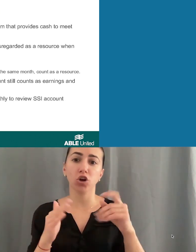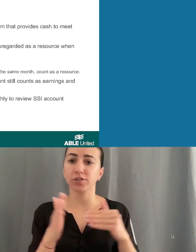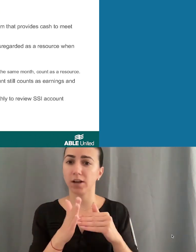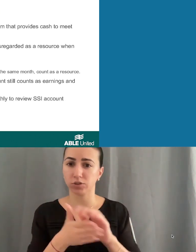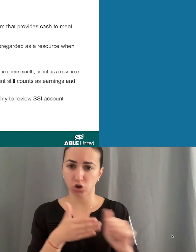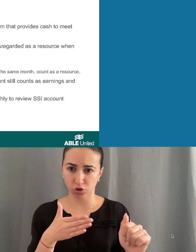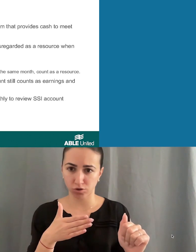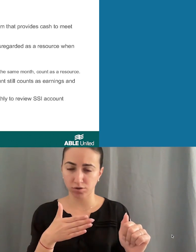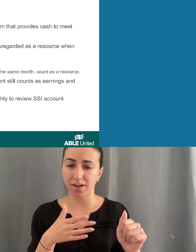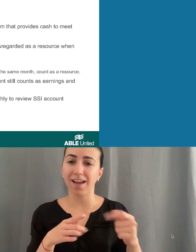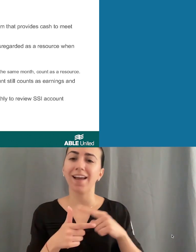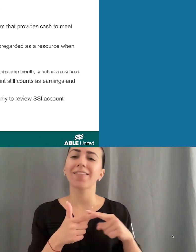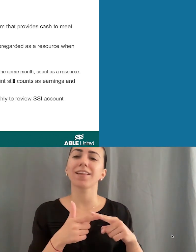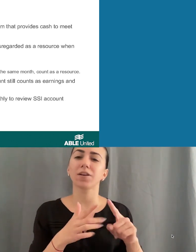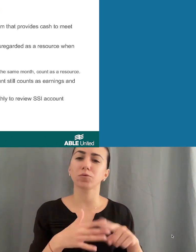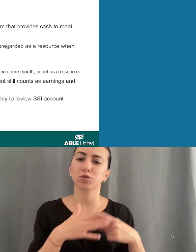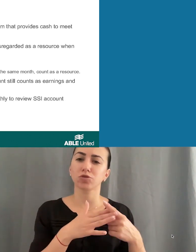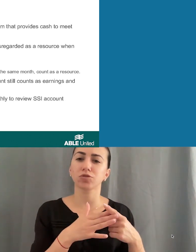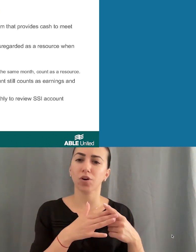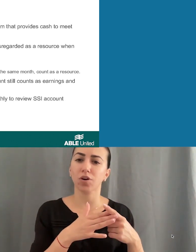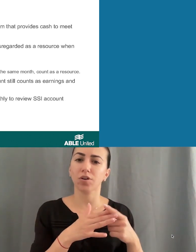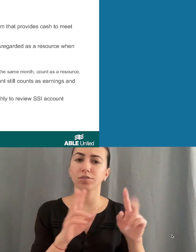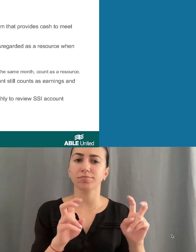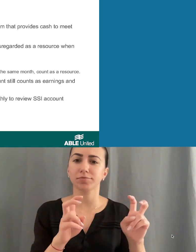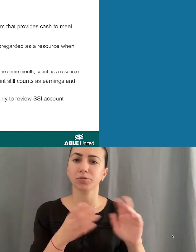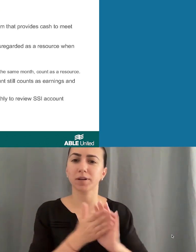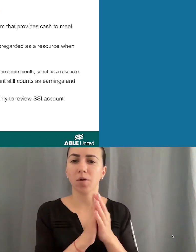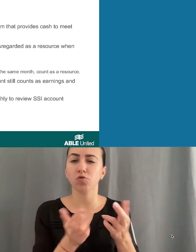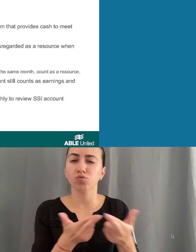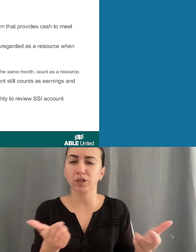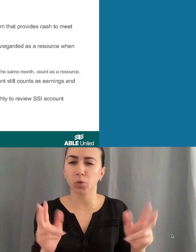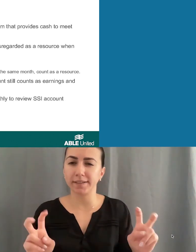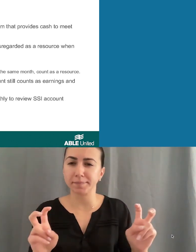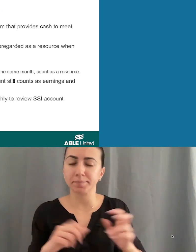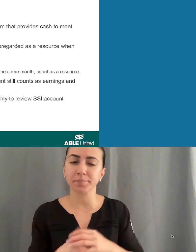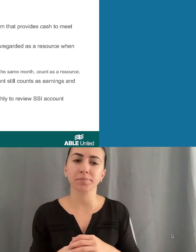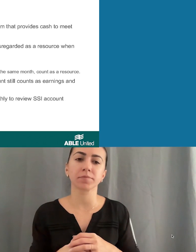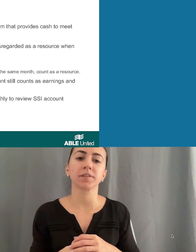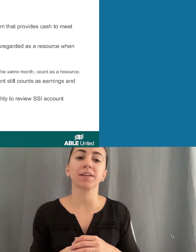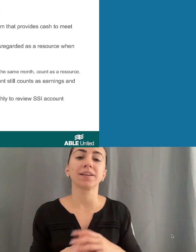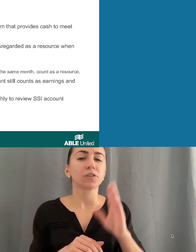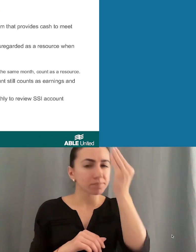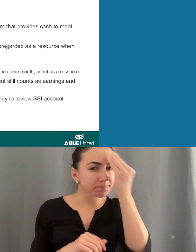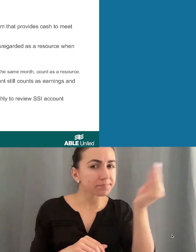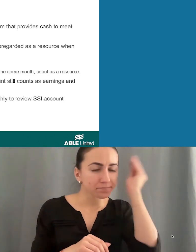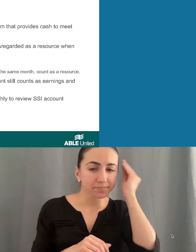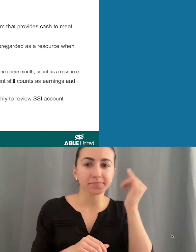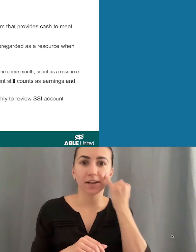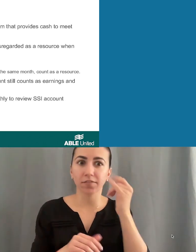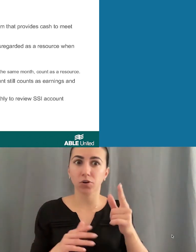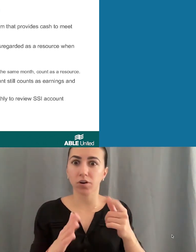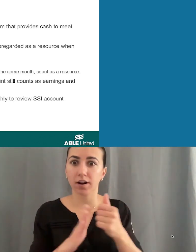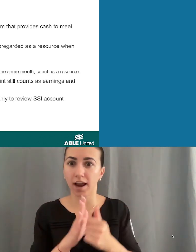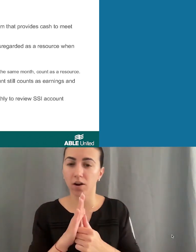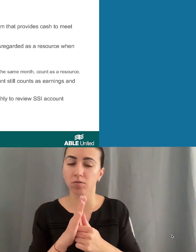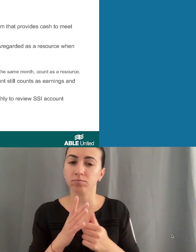$100,000 before it begins counting as a resource for supplemental security income. So keep that in mind if your account gets to that size, that